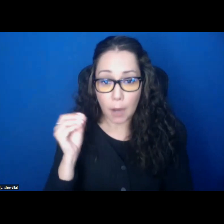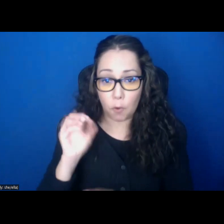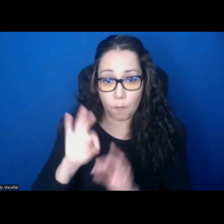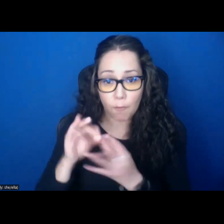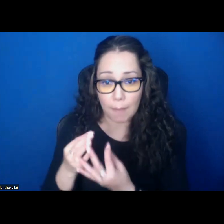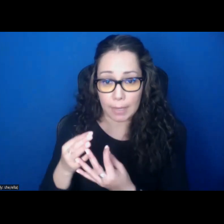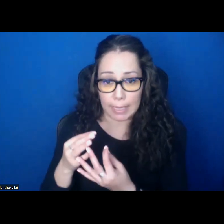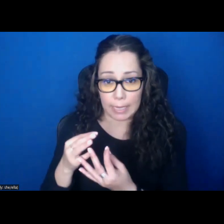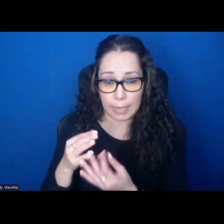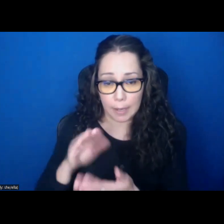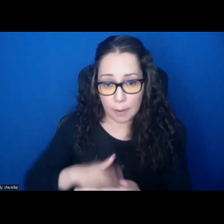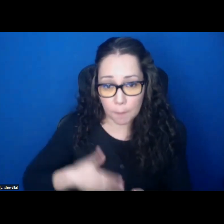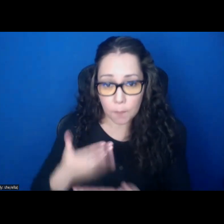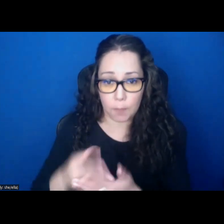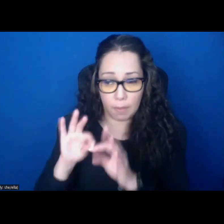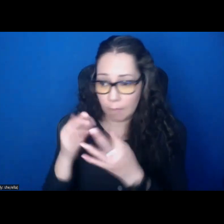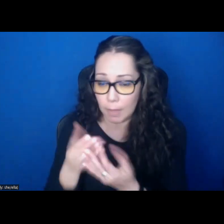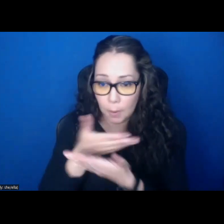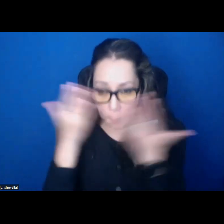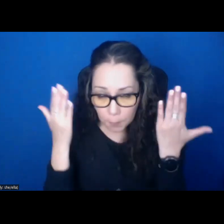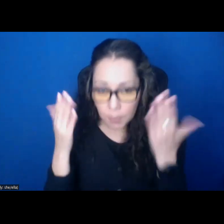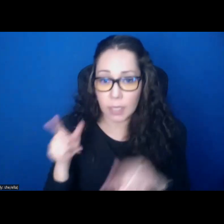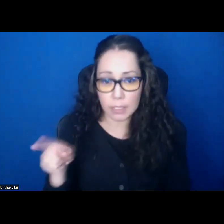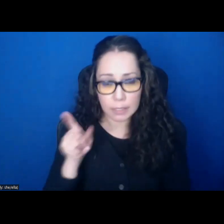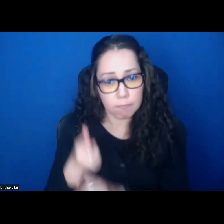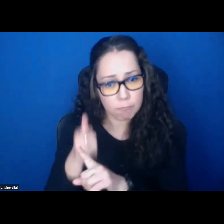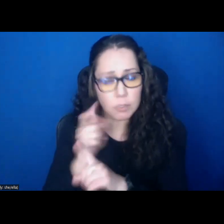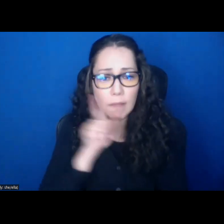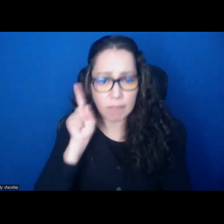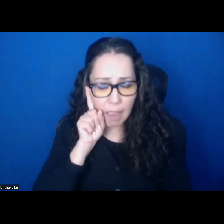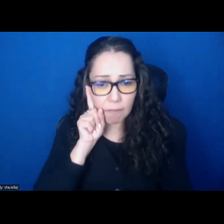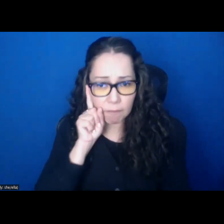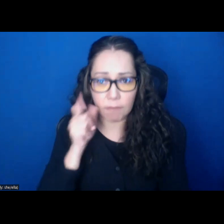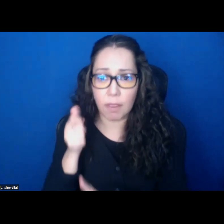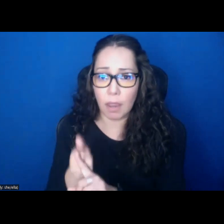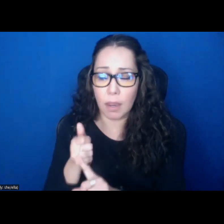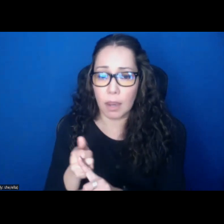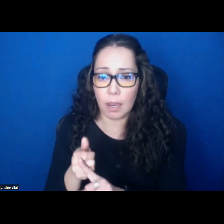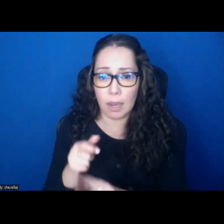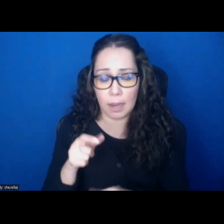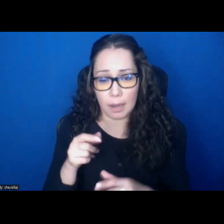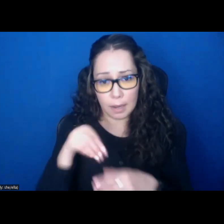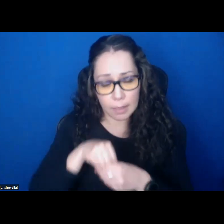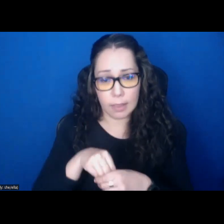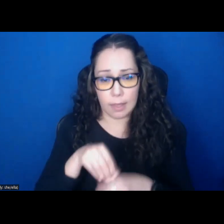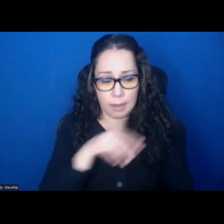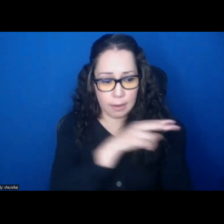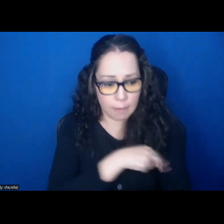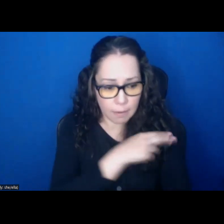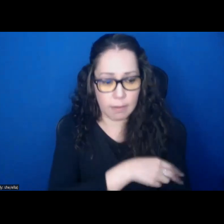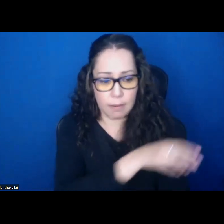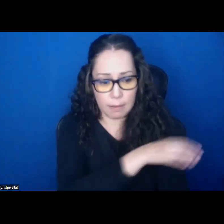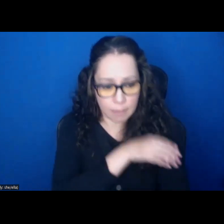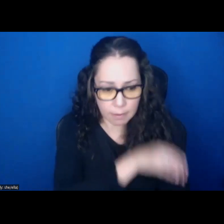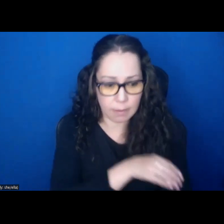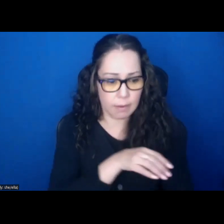during lockdown with communicating with her in the facility. I talked to the administrator many times